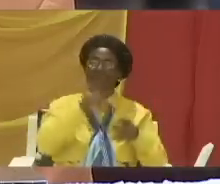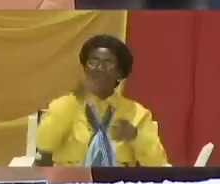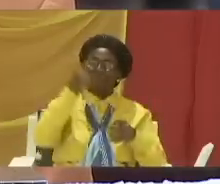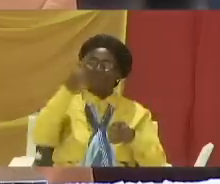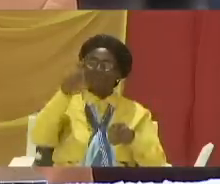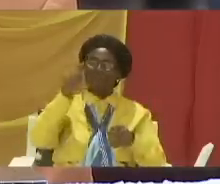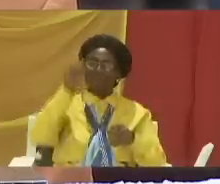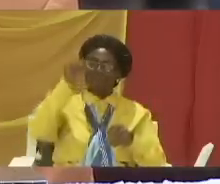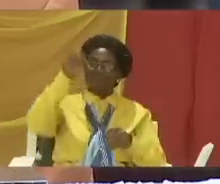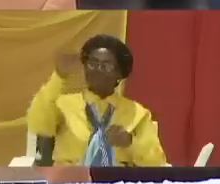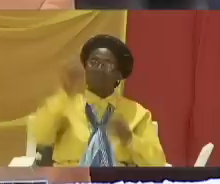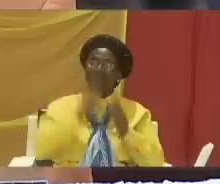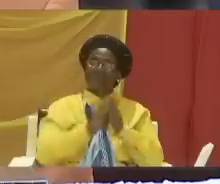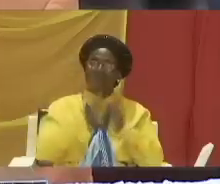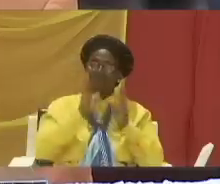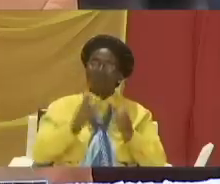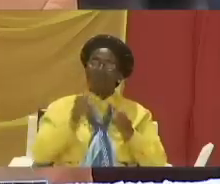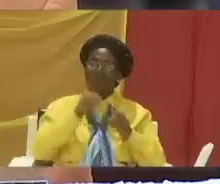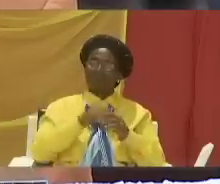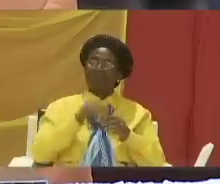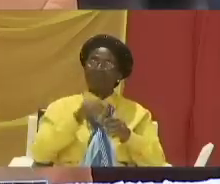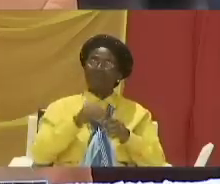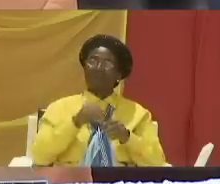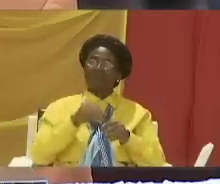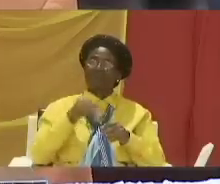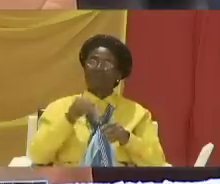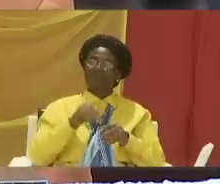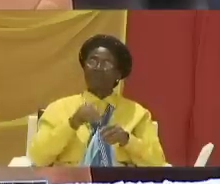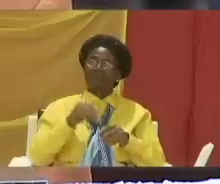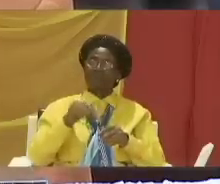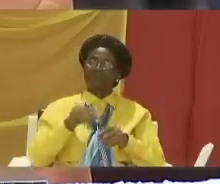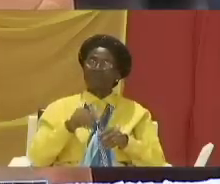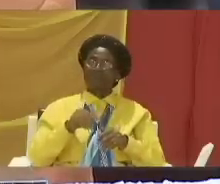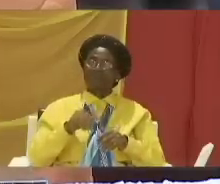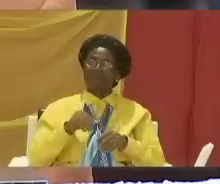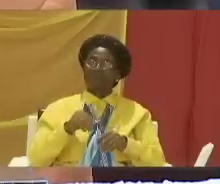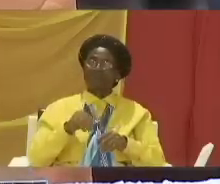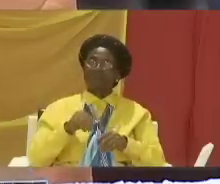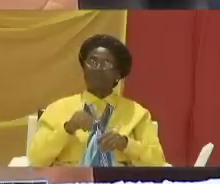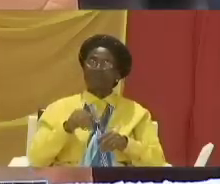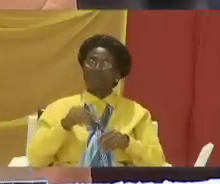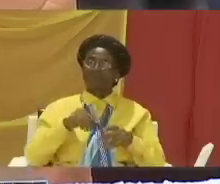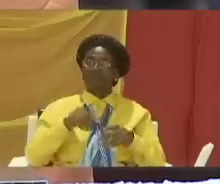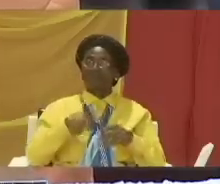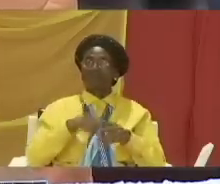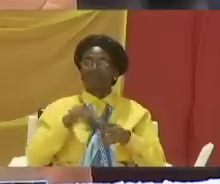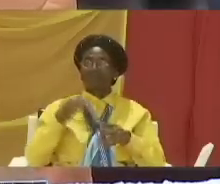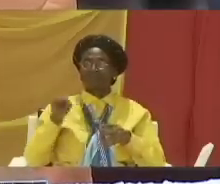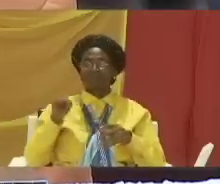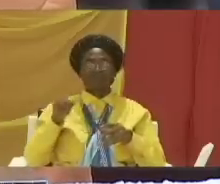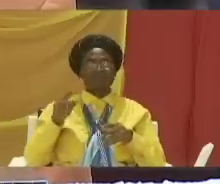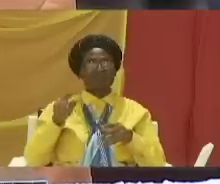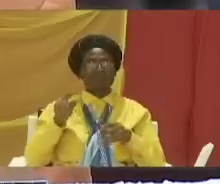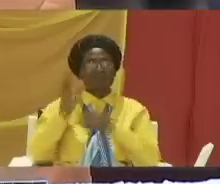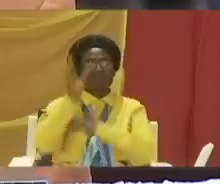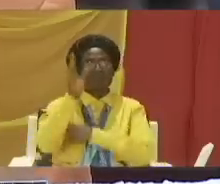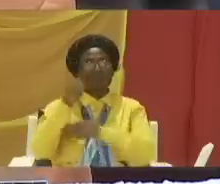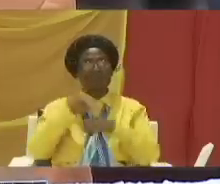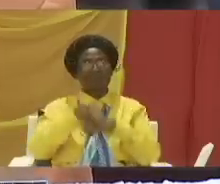In the case of Rachel, it was God Himself. In the case of Manoah's wife, God sent an